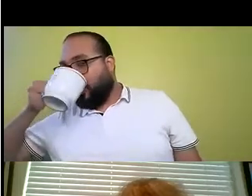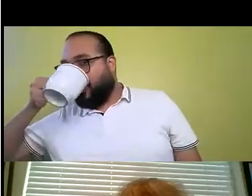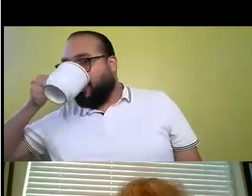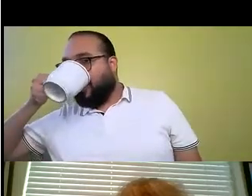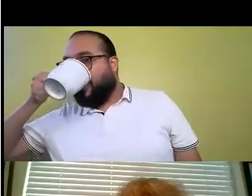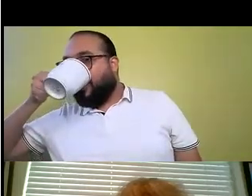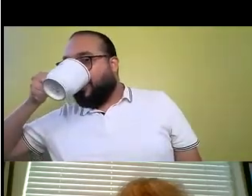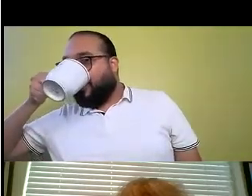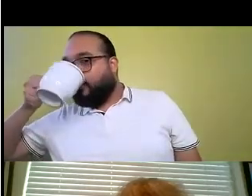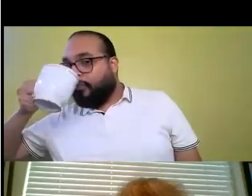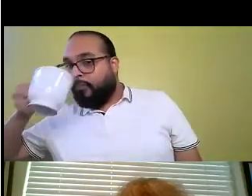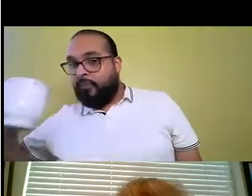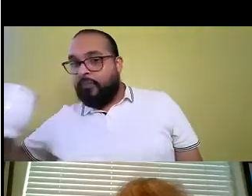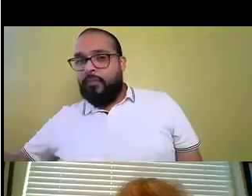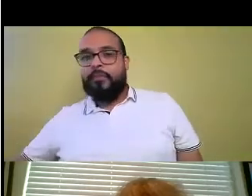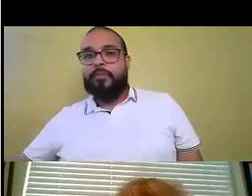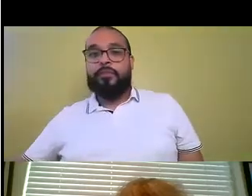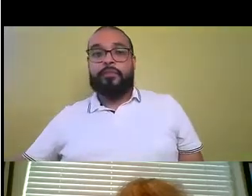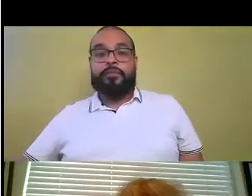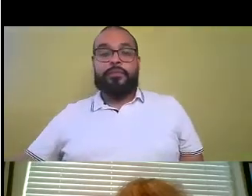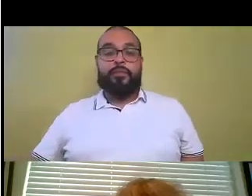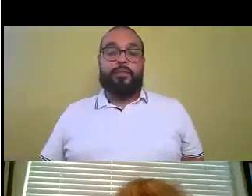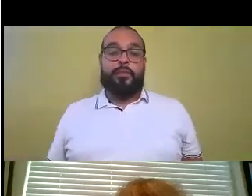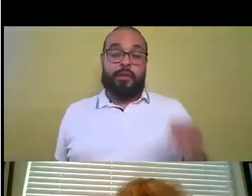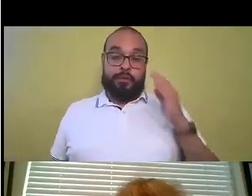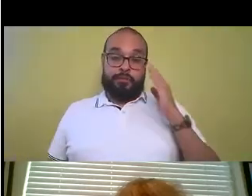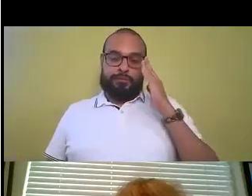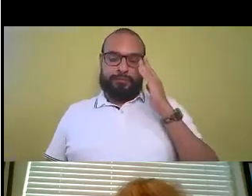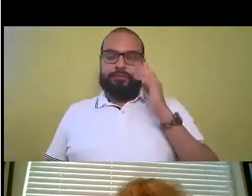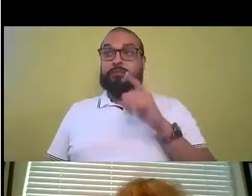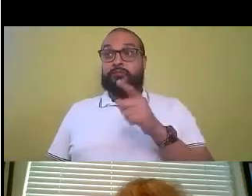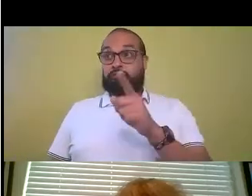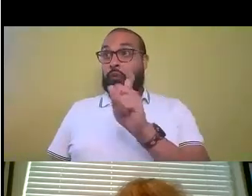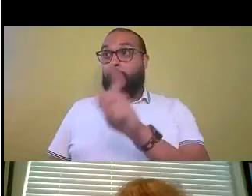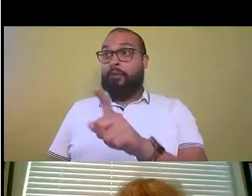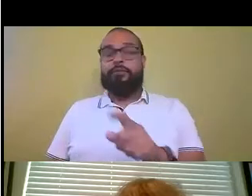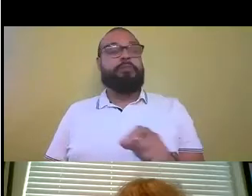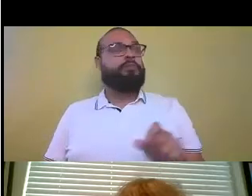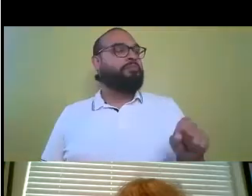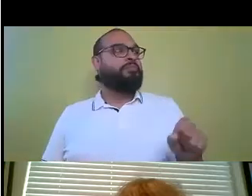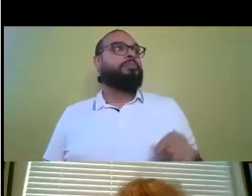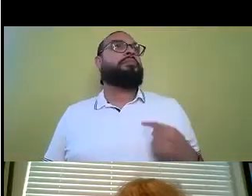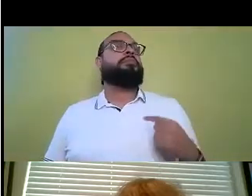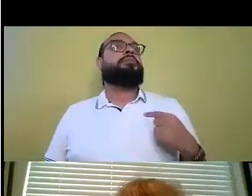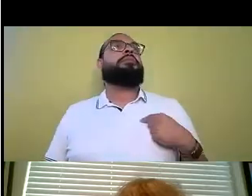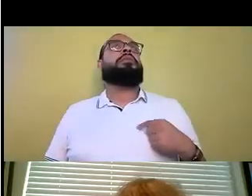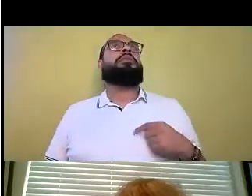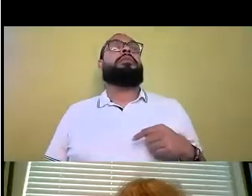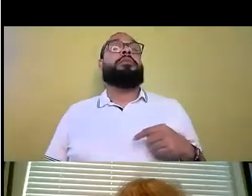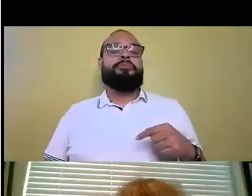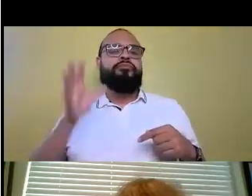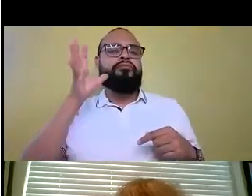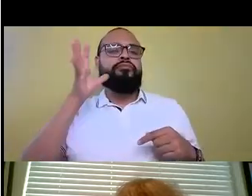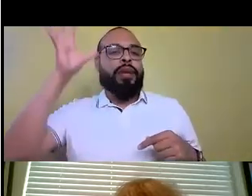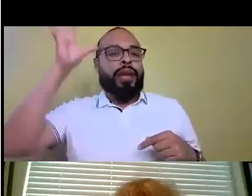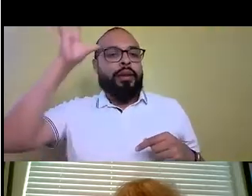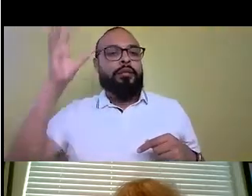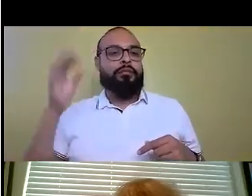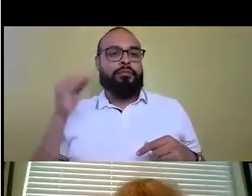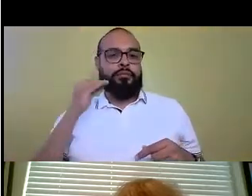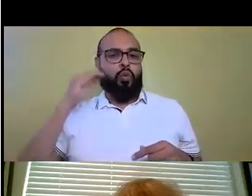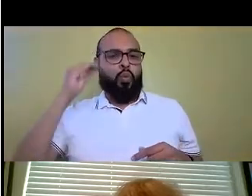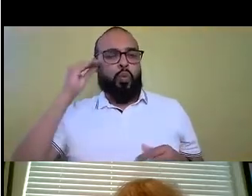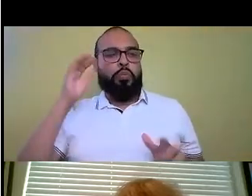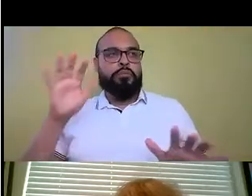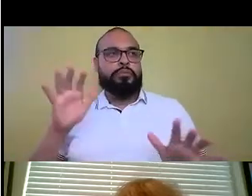Do you have something, Shawn, that you'd like to say? Yeah, so what are some of the things as parents when we're at home? What are we